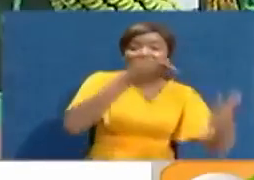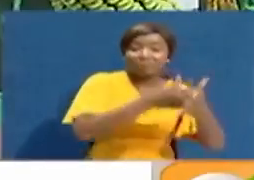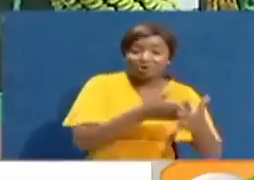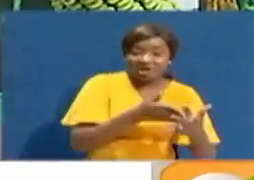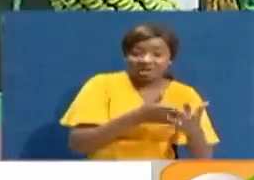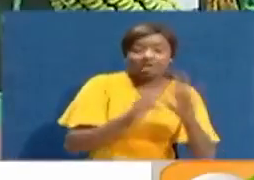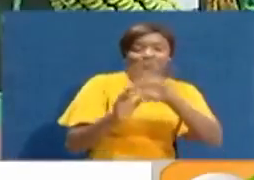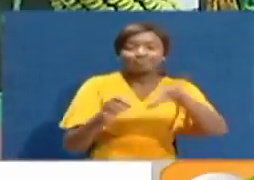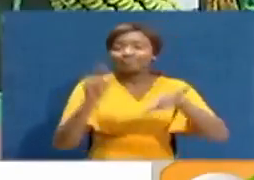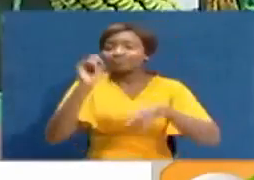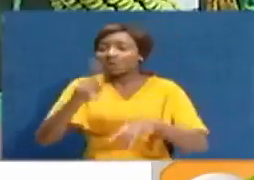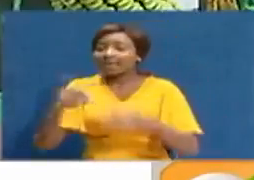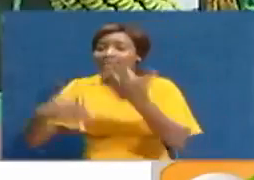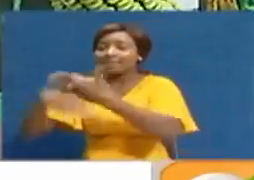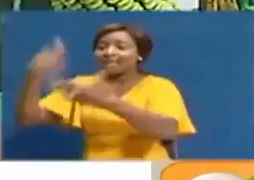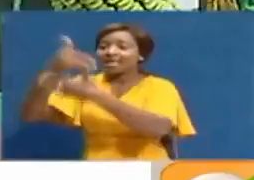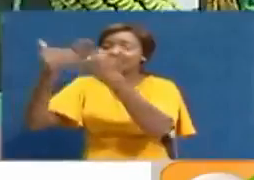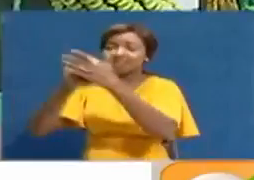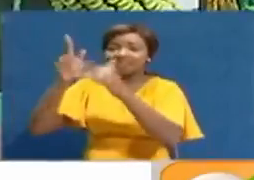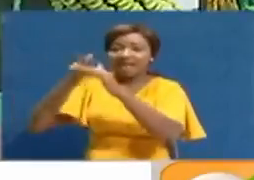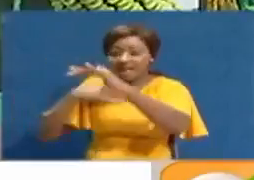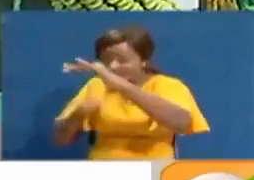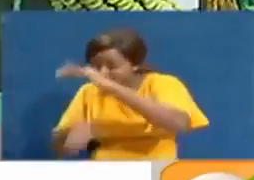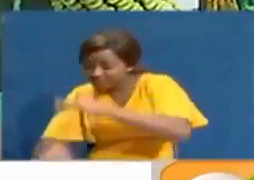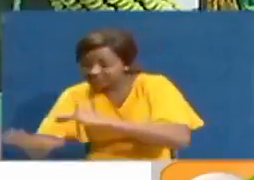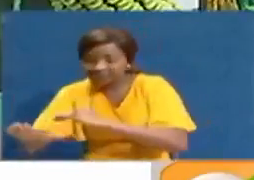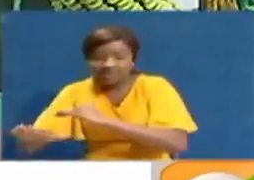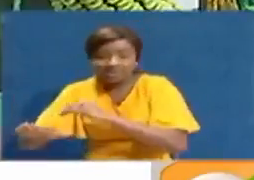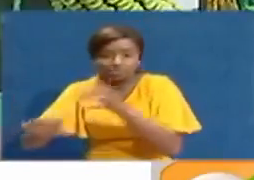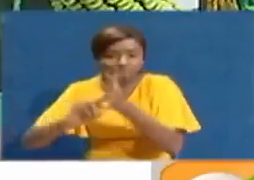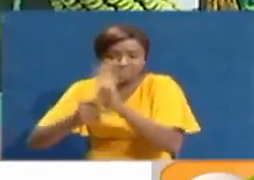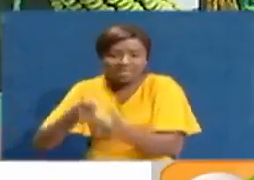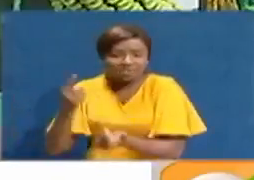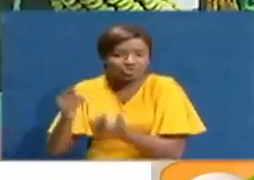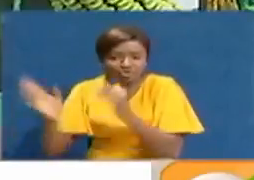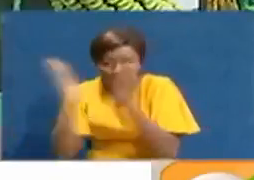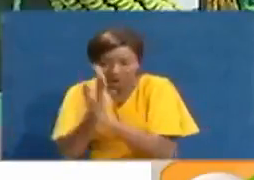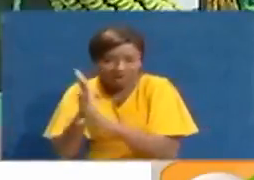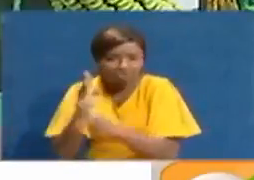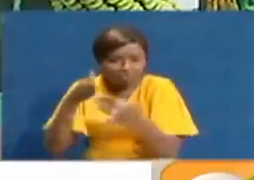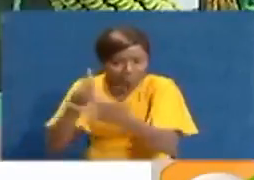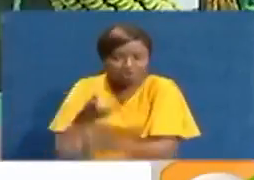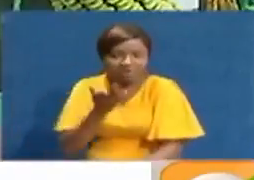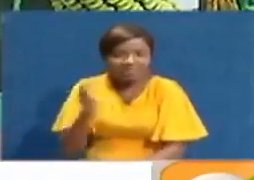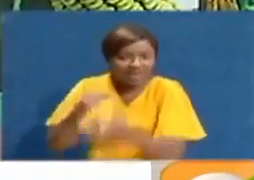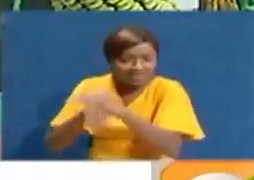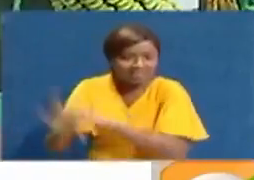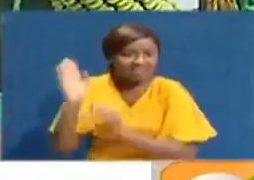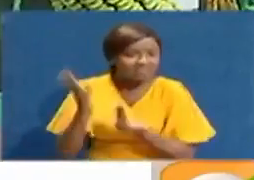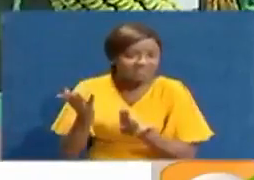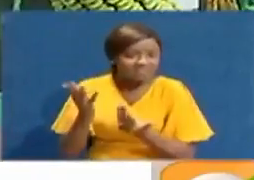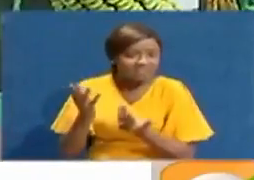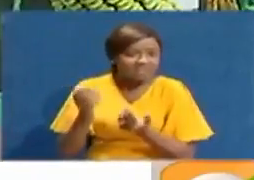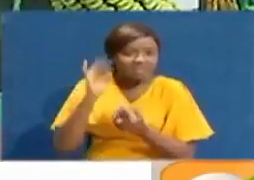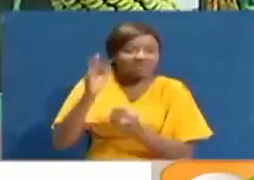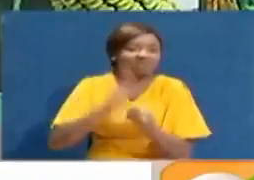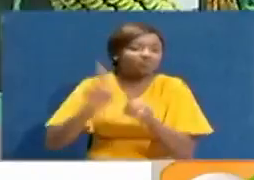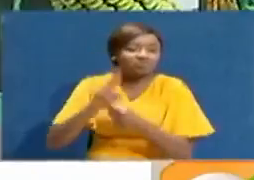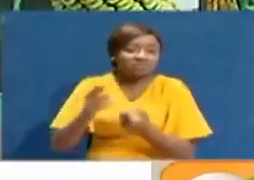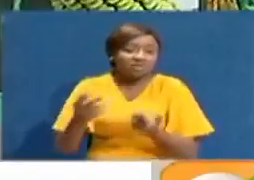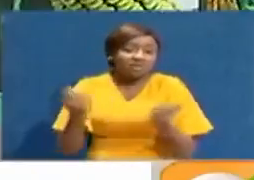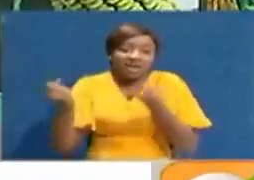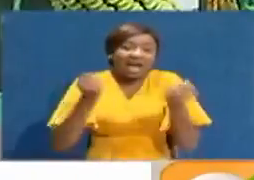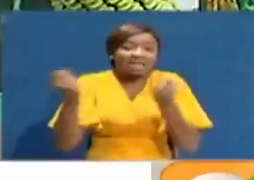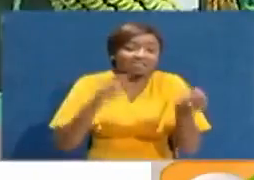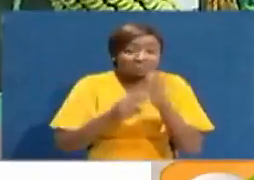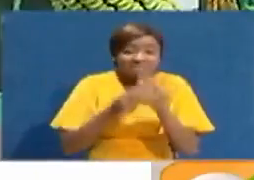basements, as these can also provide hideouts for thieves? If they use vehicles to escape, are you also going to ban cars from entering this area?